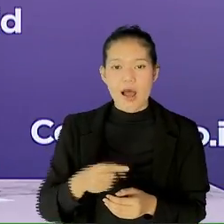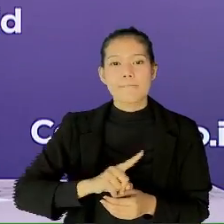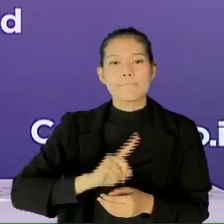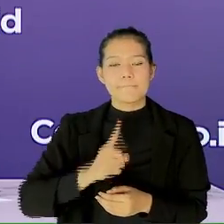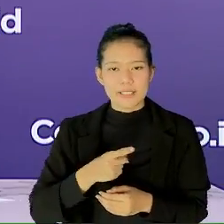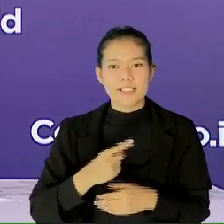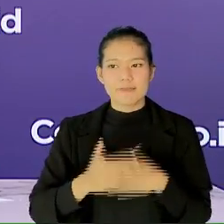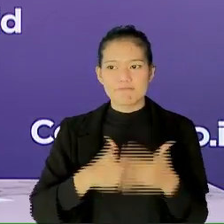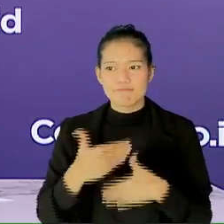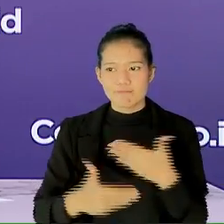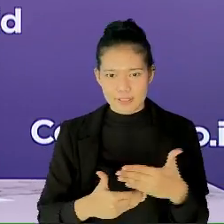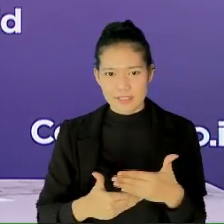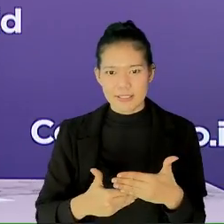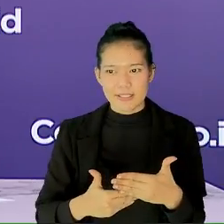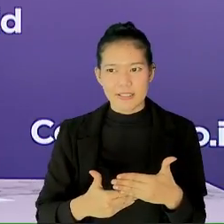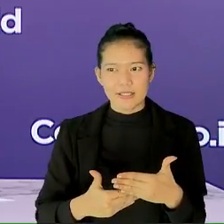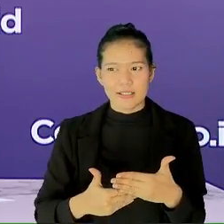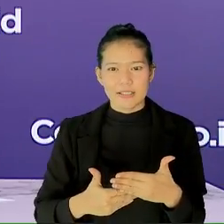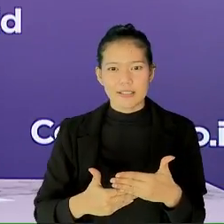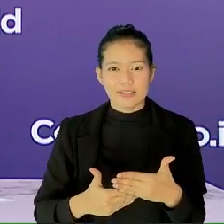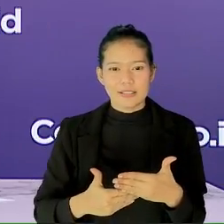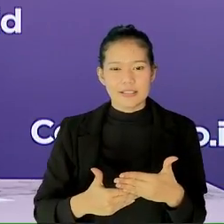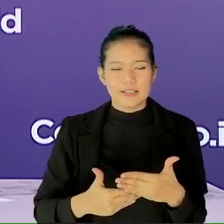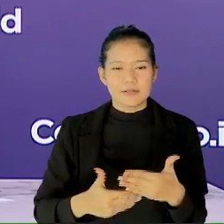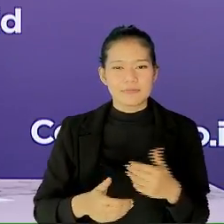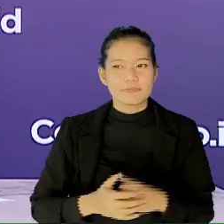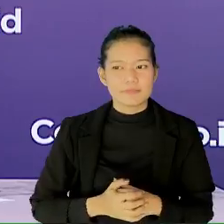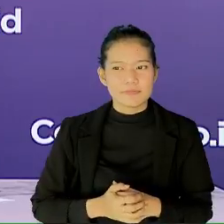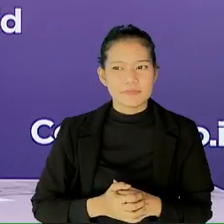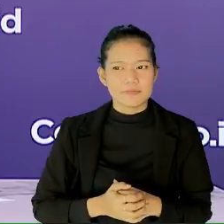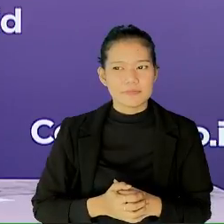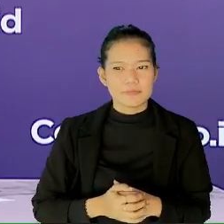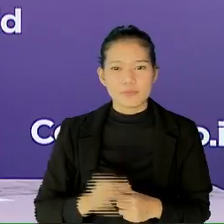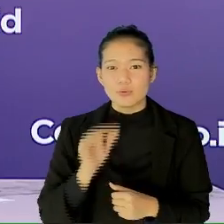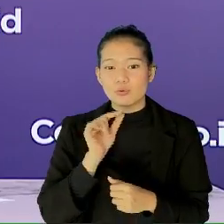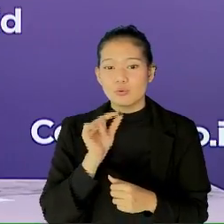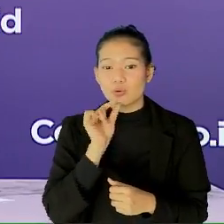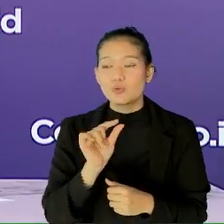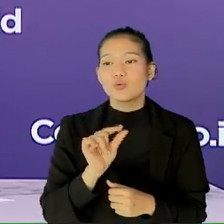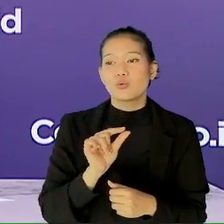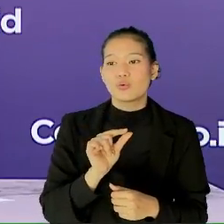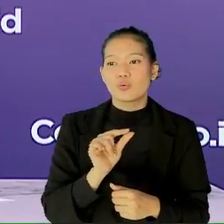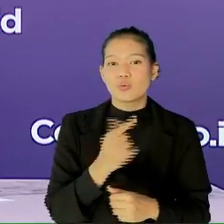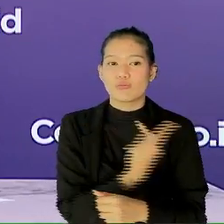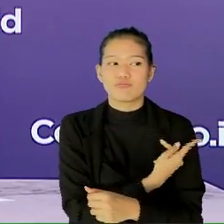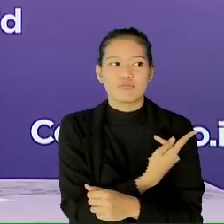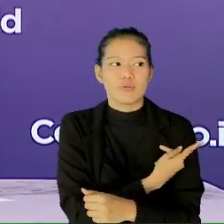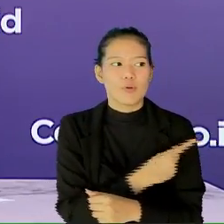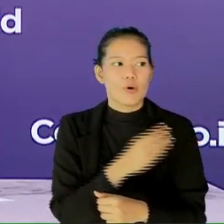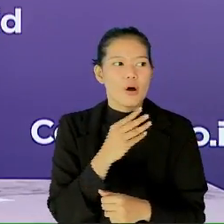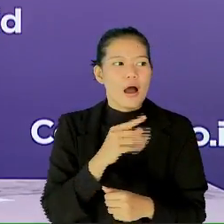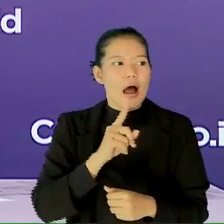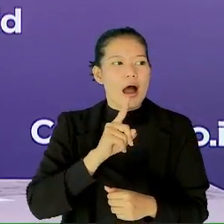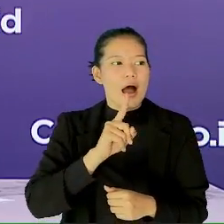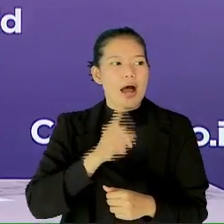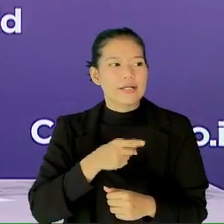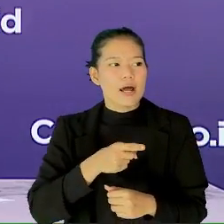out through the program schemes or free, which is especially for those over the age of